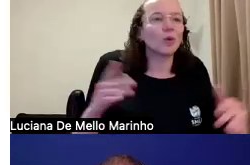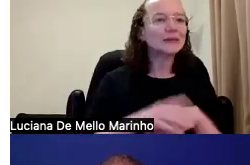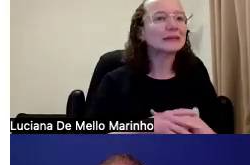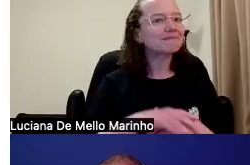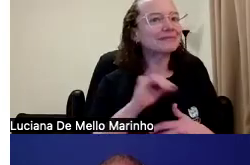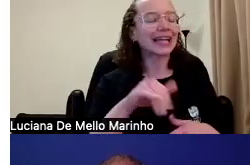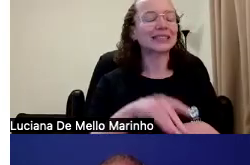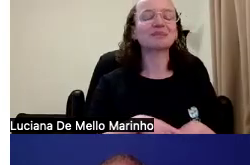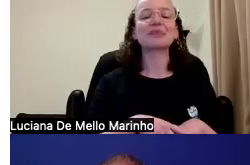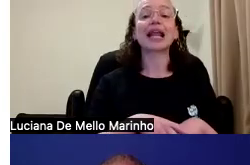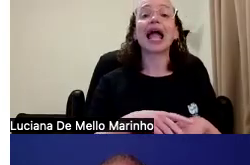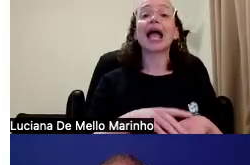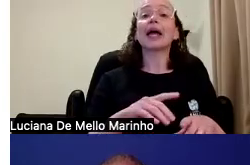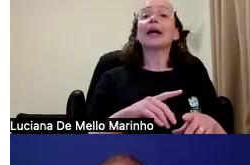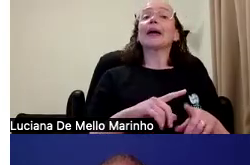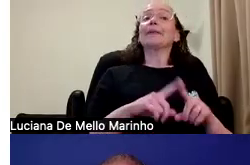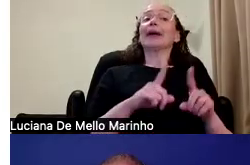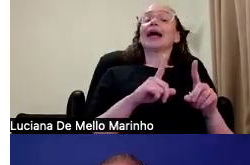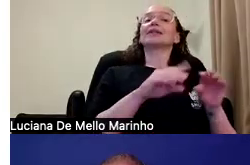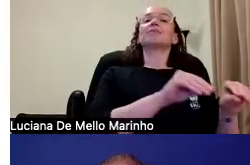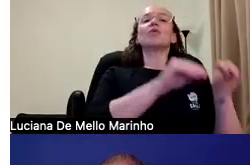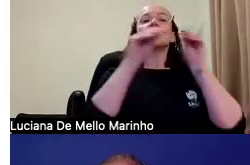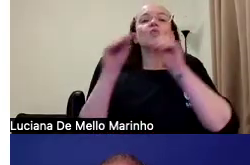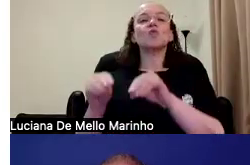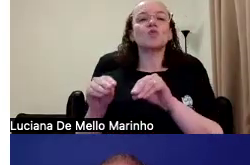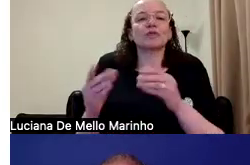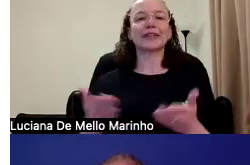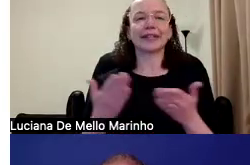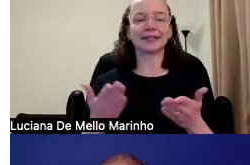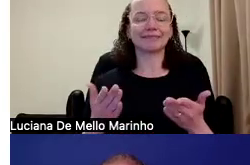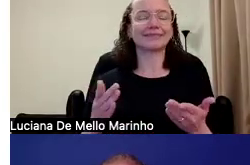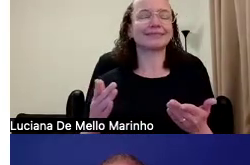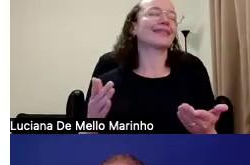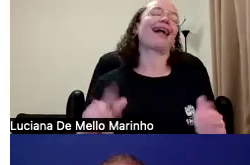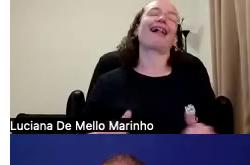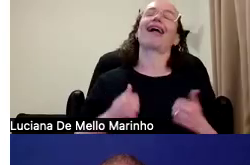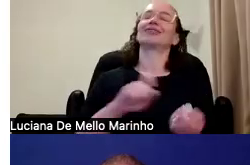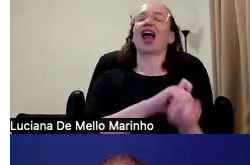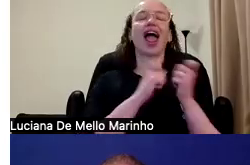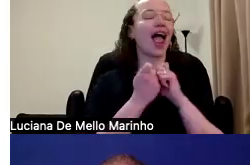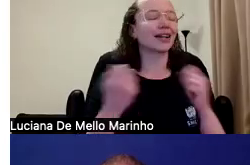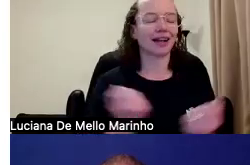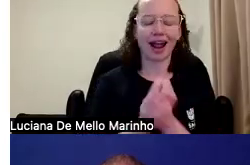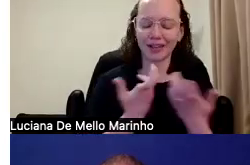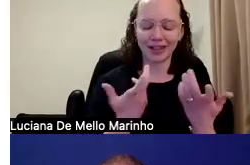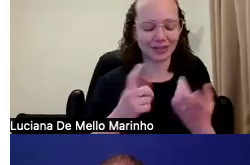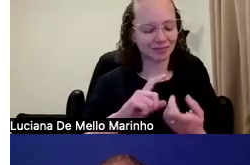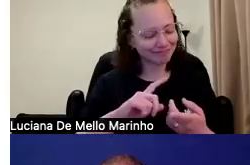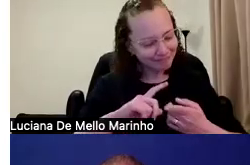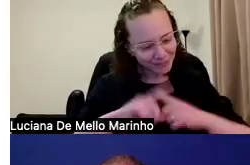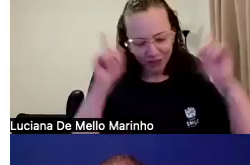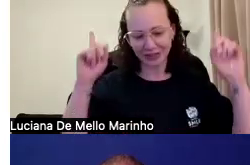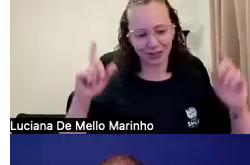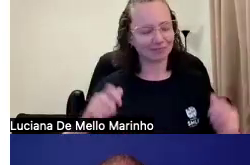Treatments. and so many different things within the dental office. When I moved here, life